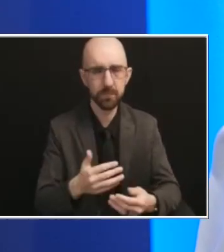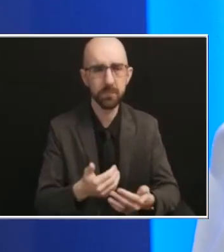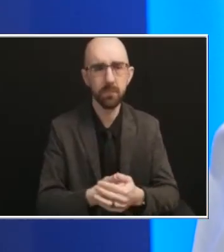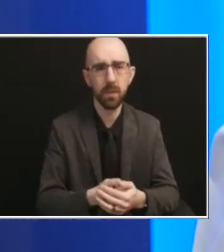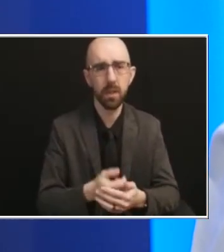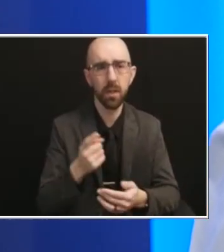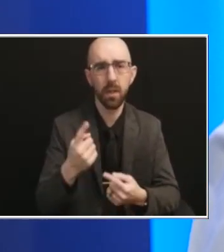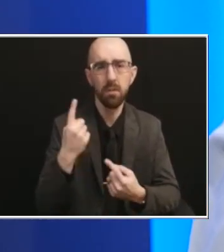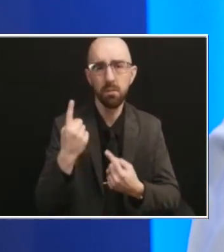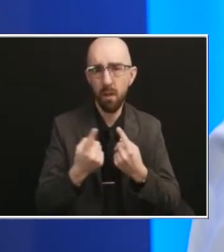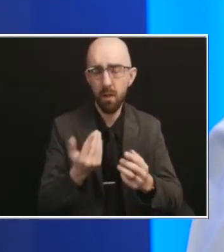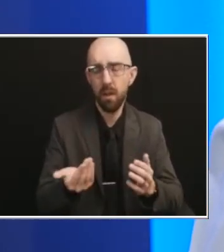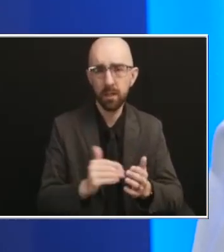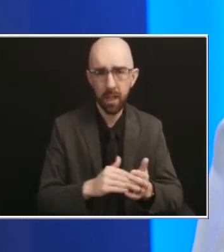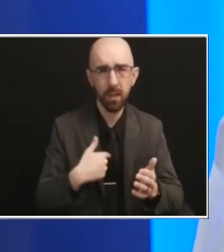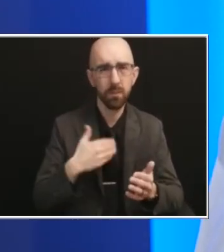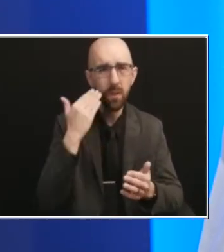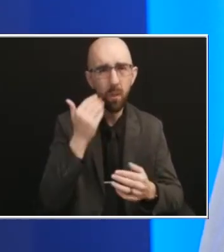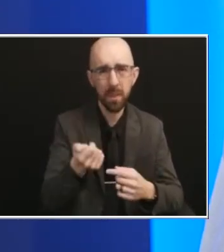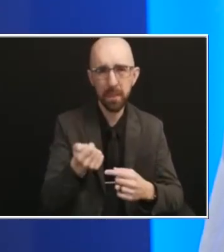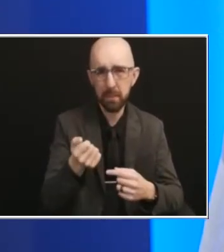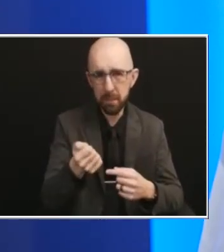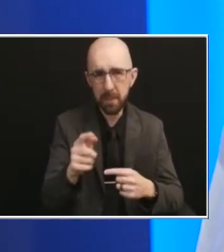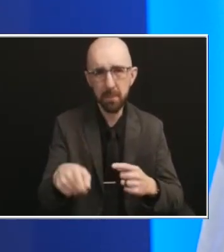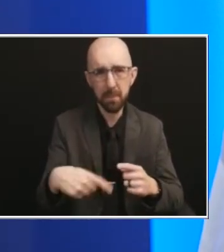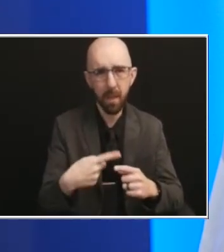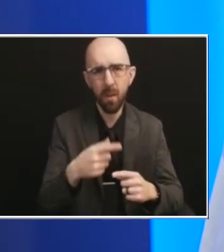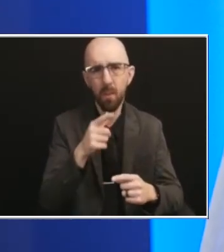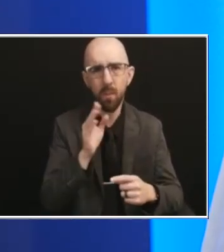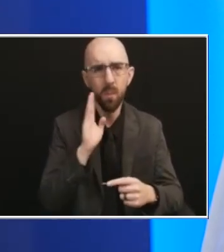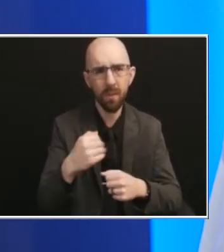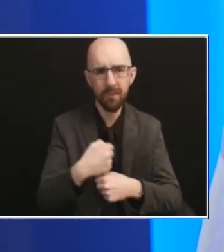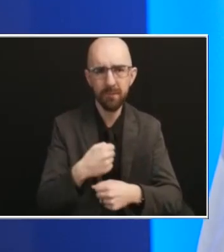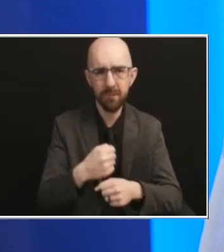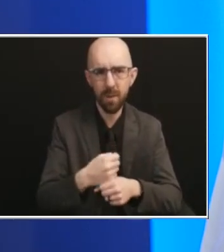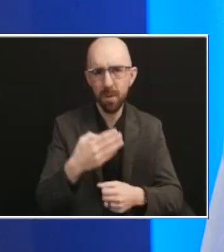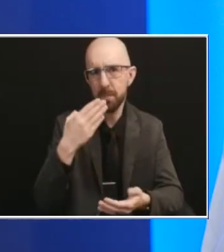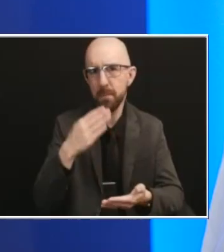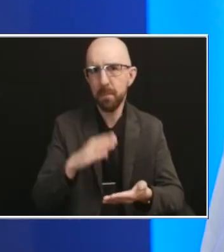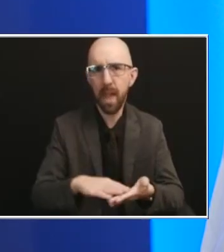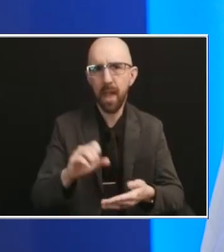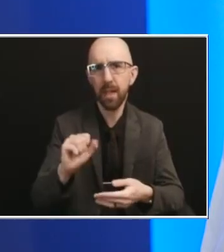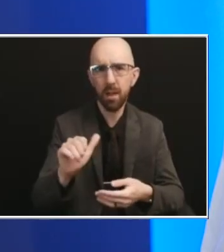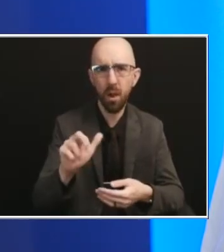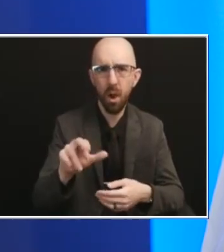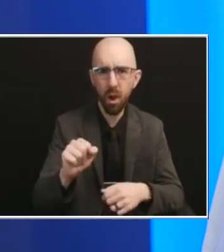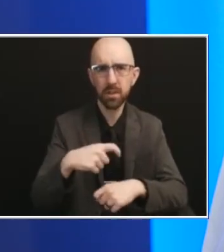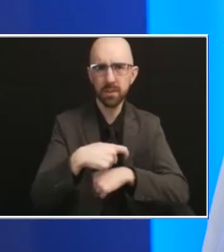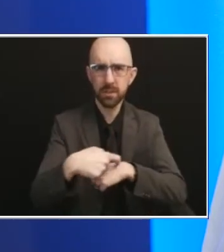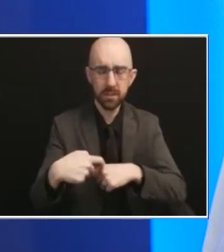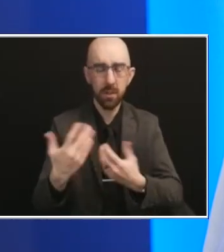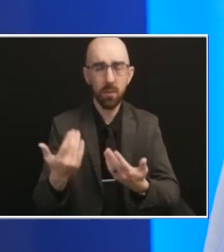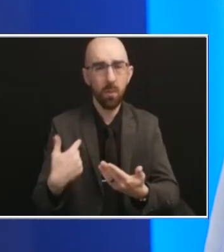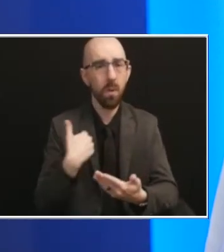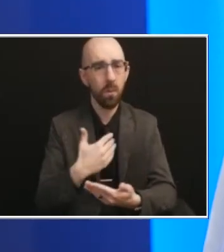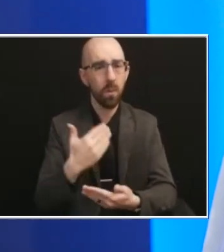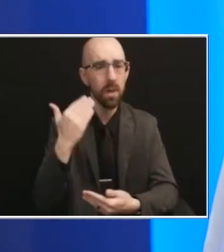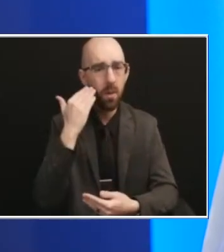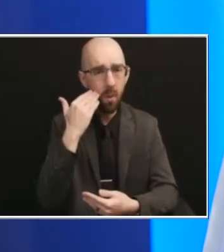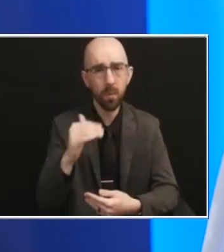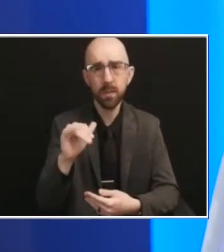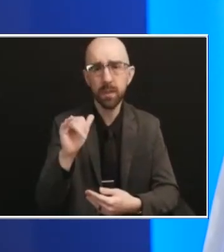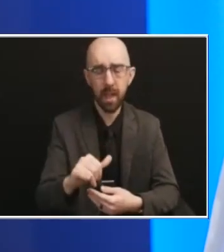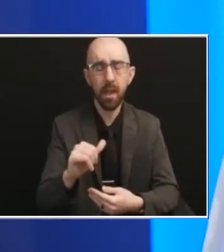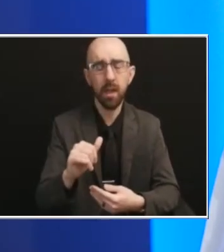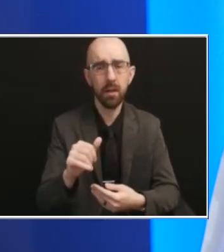we know so little about who's going to form bad scars. Things that we do know are that if wounds